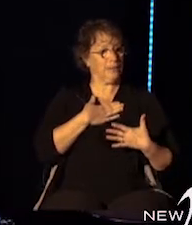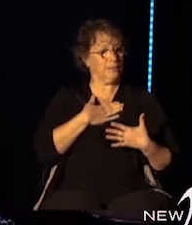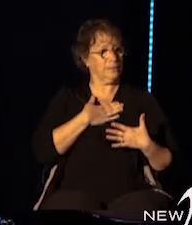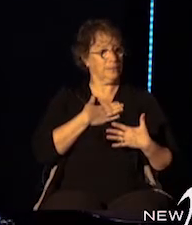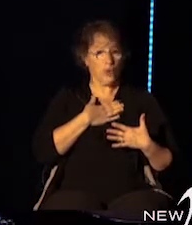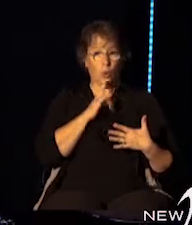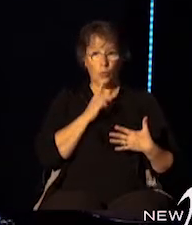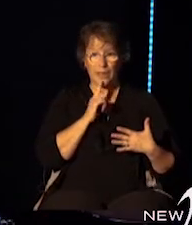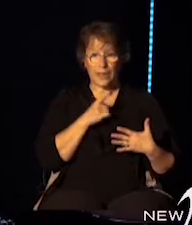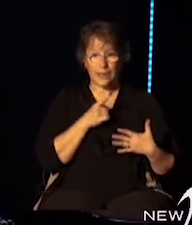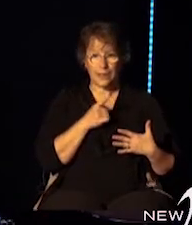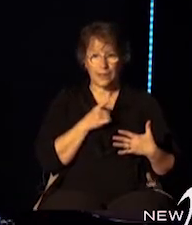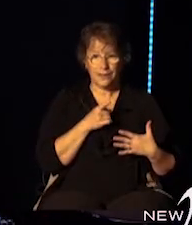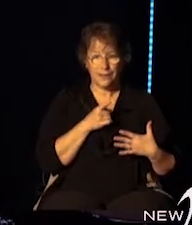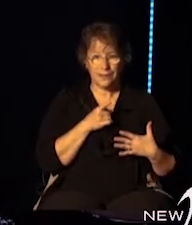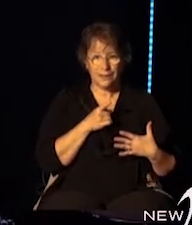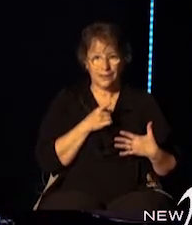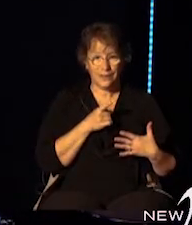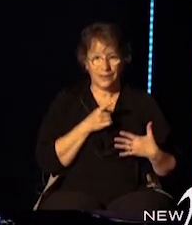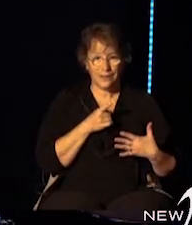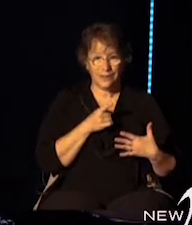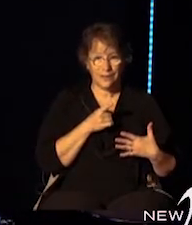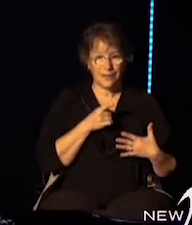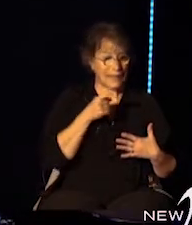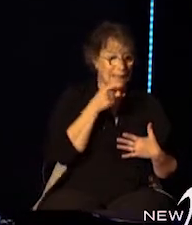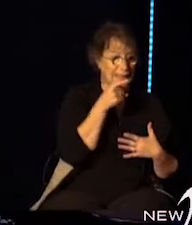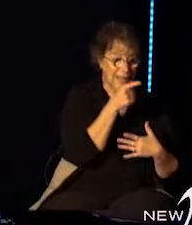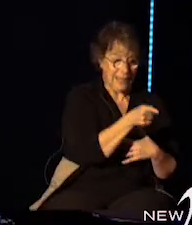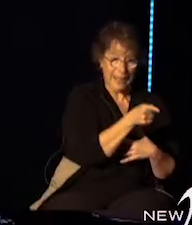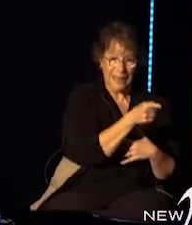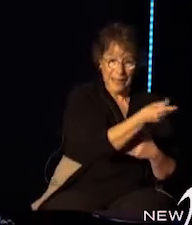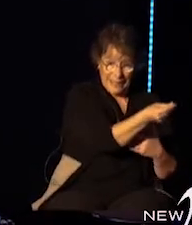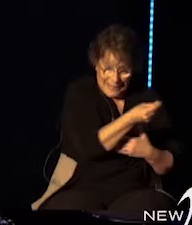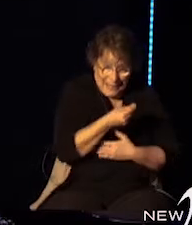No, for real. He gave it to me.